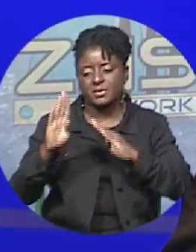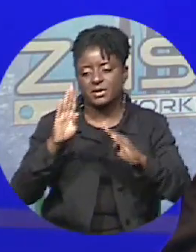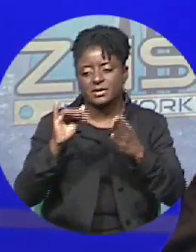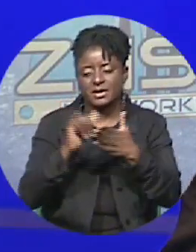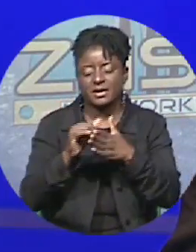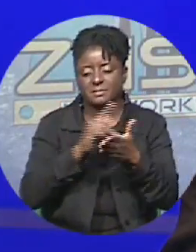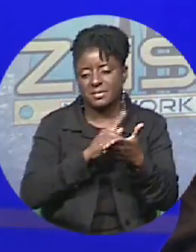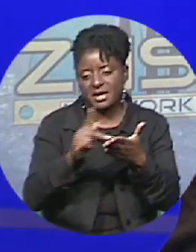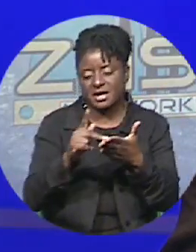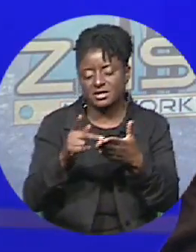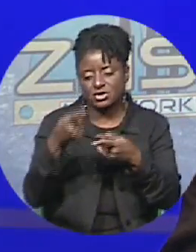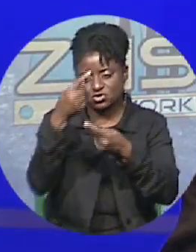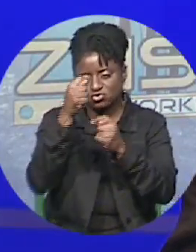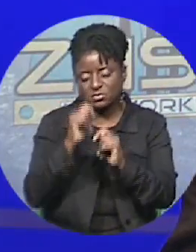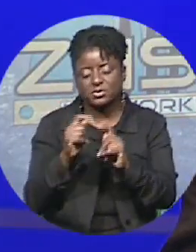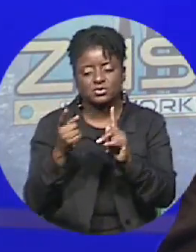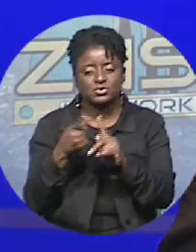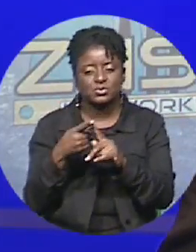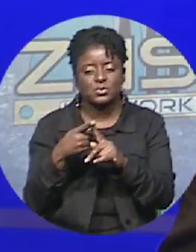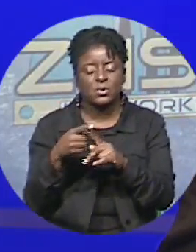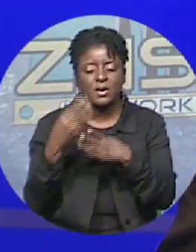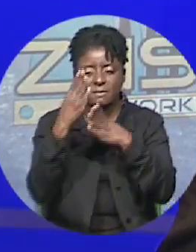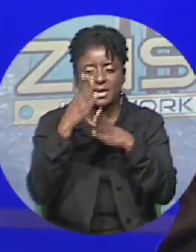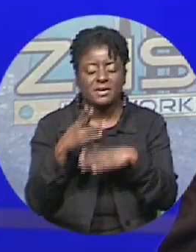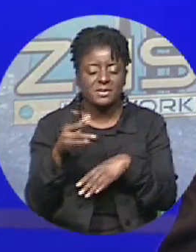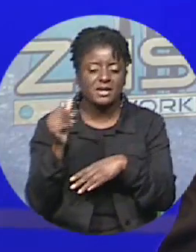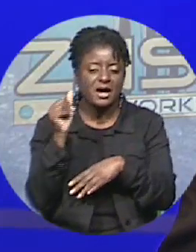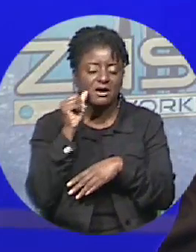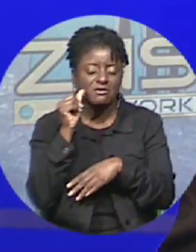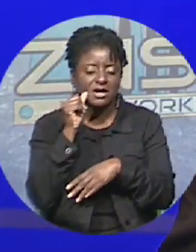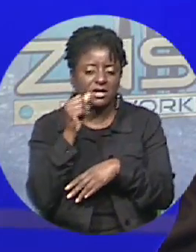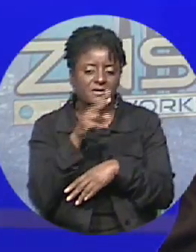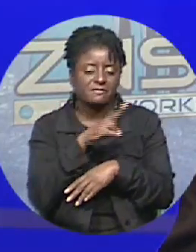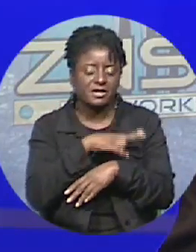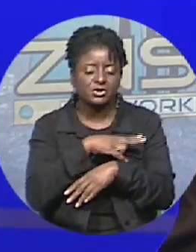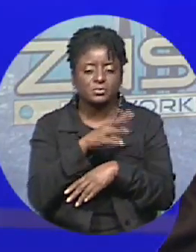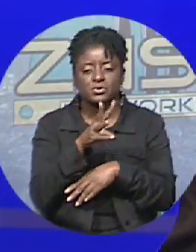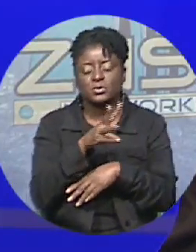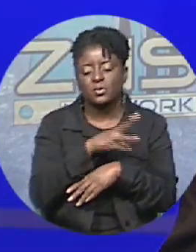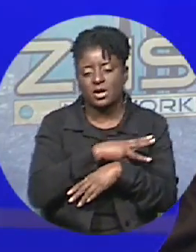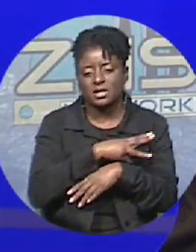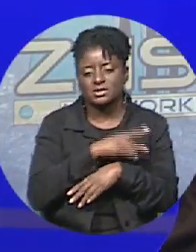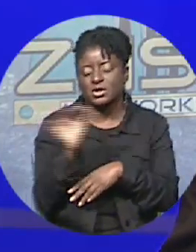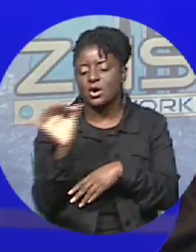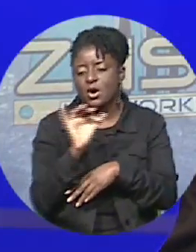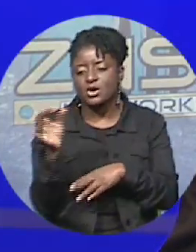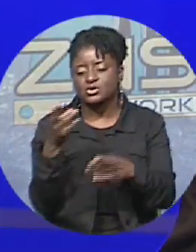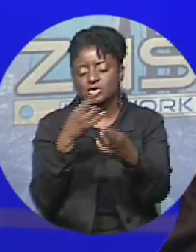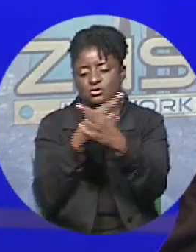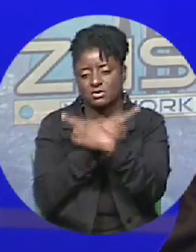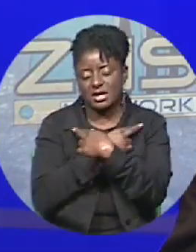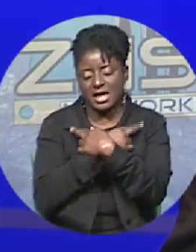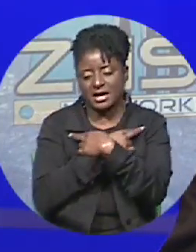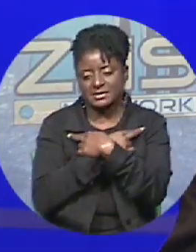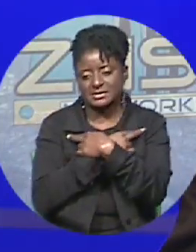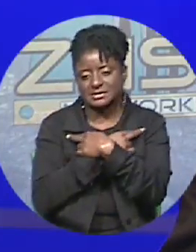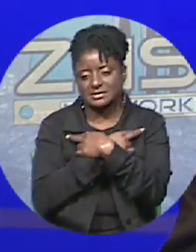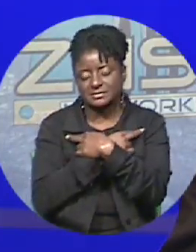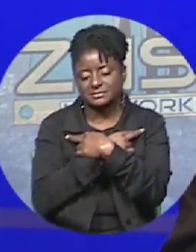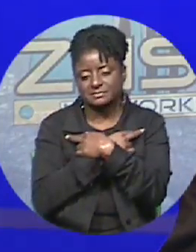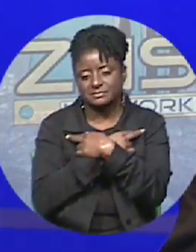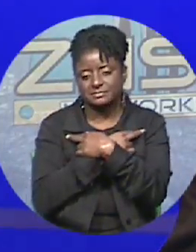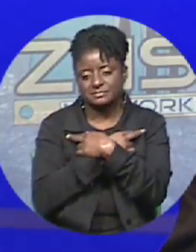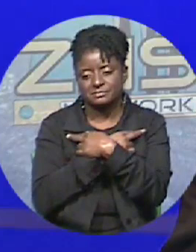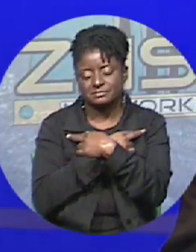Bahamian Olympian Ariana Vanderpool-Wallace. The team also got the chance to kick back and relax, and they took full advantage as